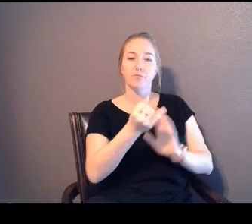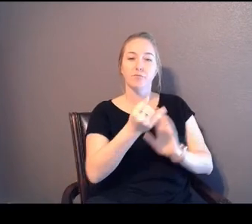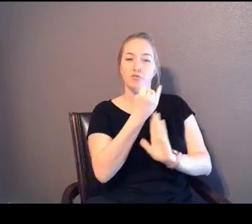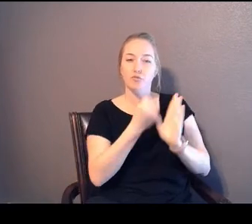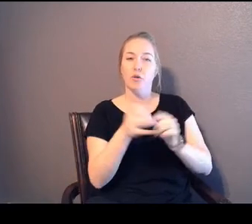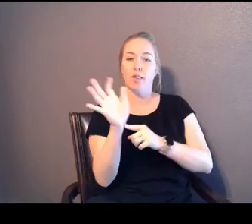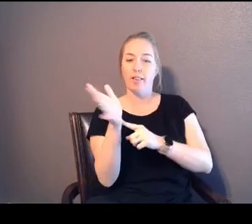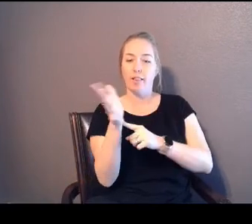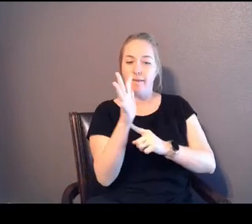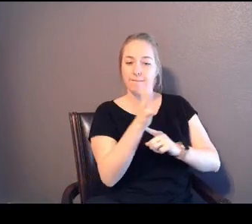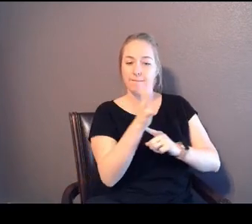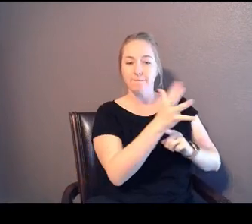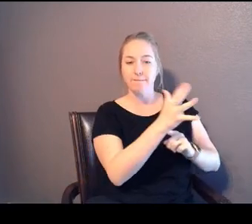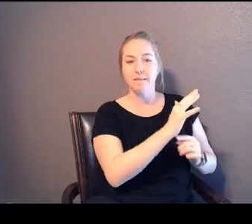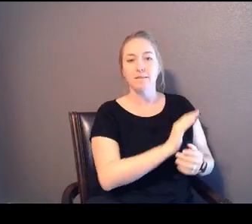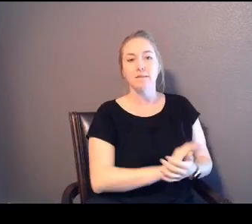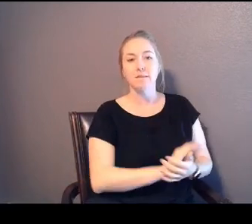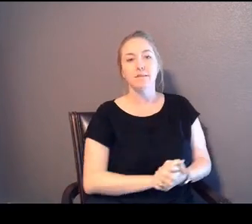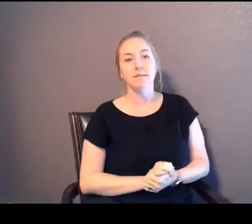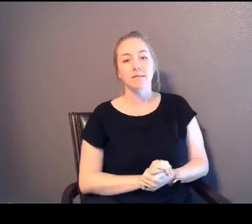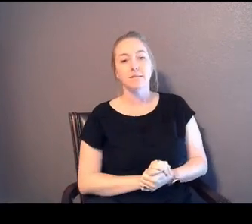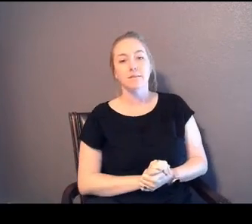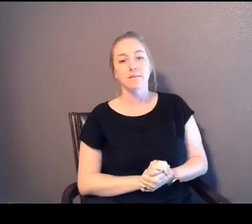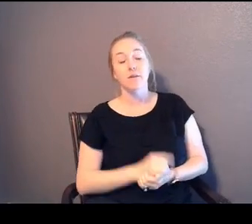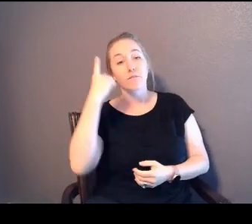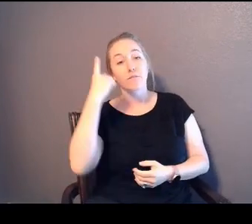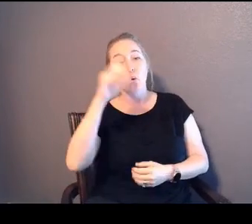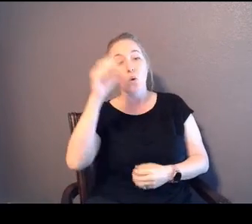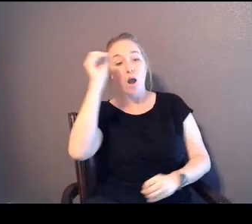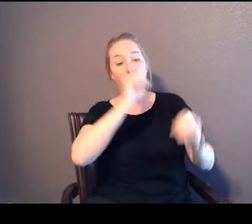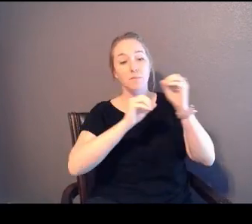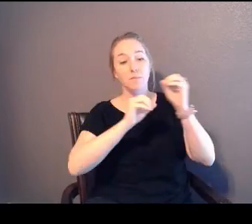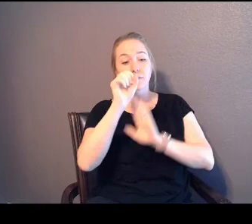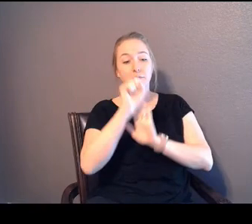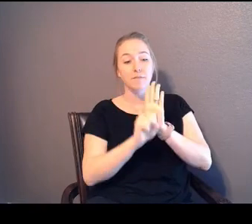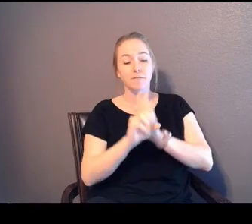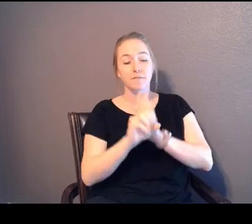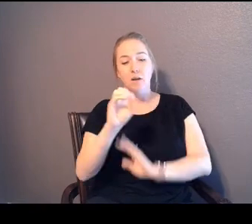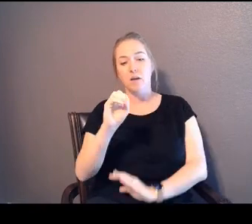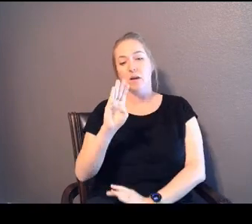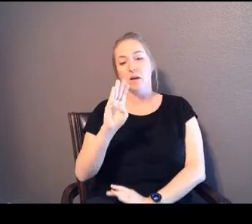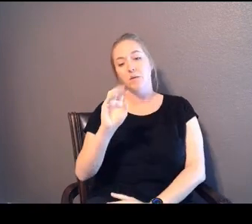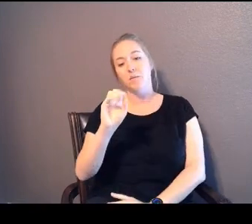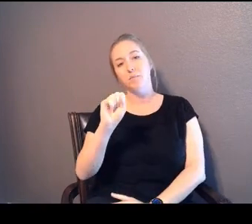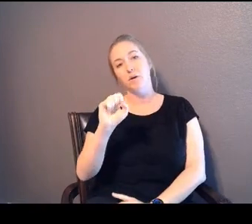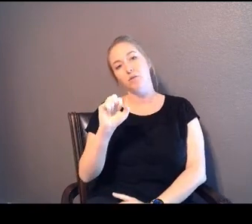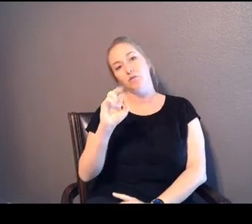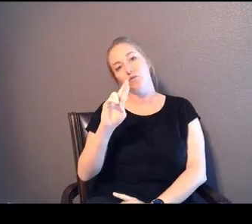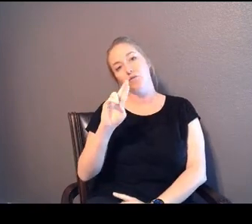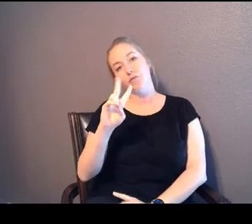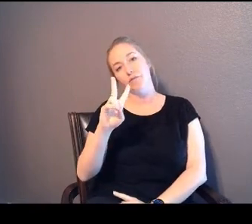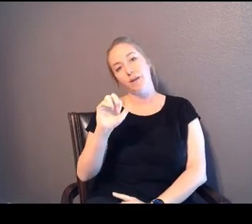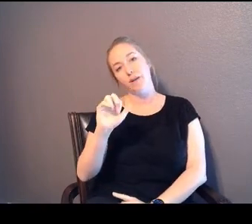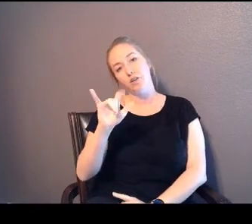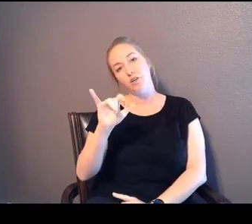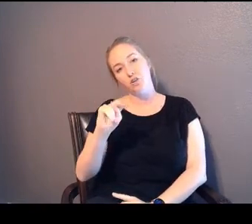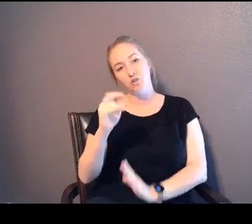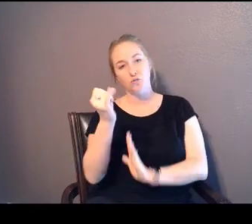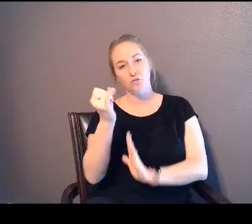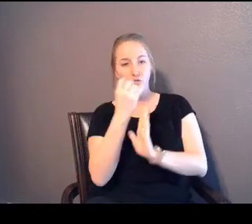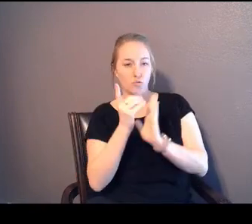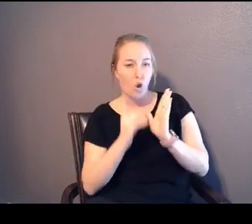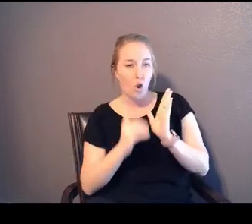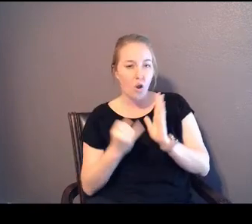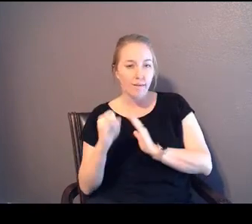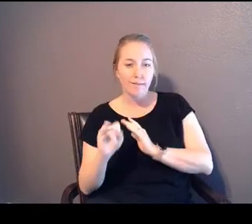Like I said, for observation drawing, we really don't want to erase too much. It kind of just ruins the fun of it.